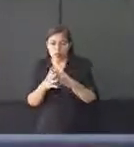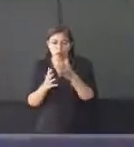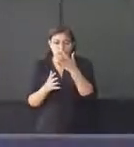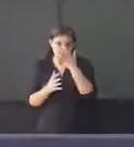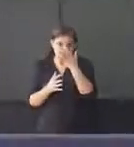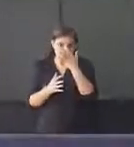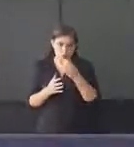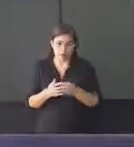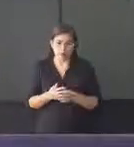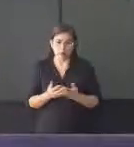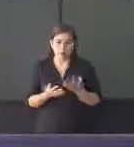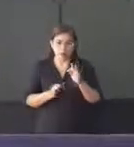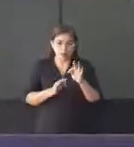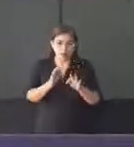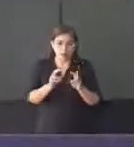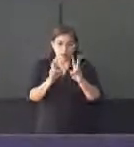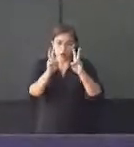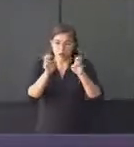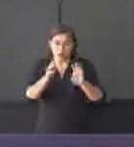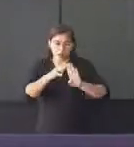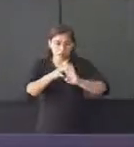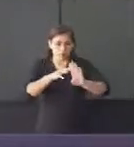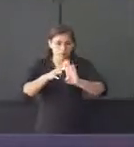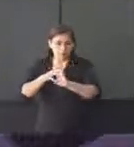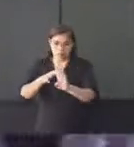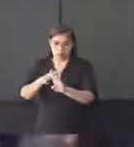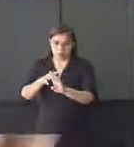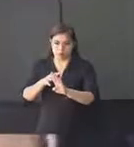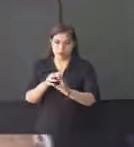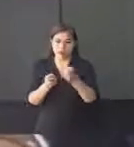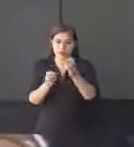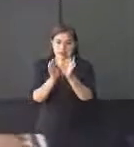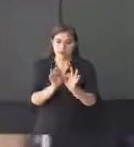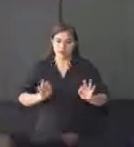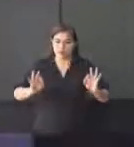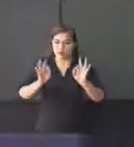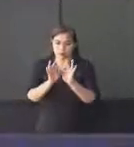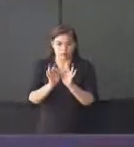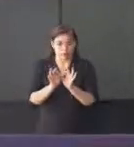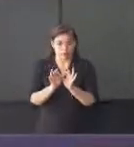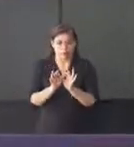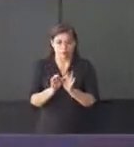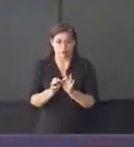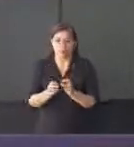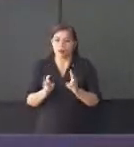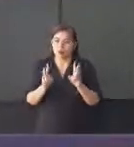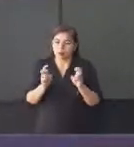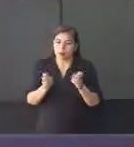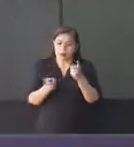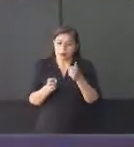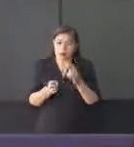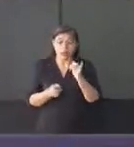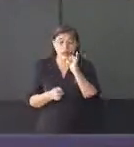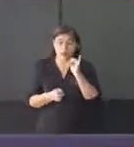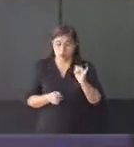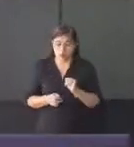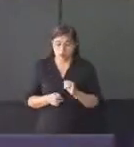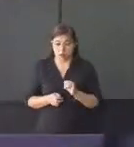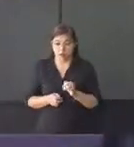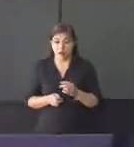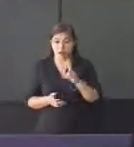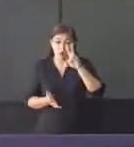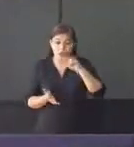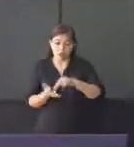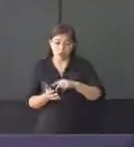We have from the very beginning dealing with the topic of migration, which is a very important and complex topic in